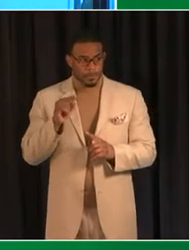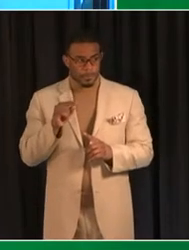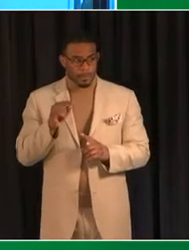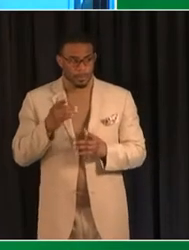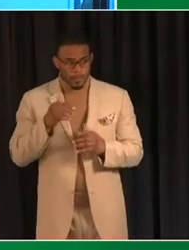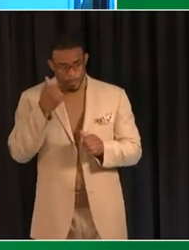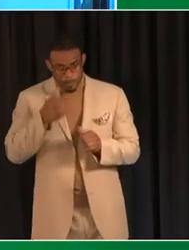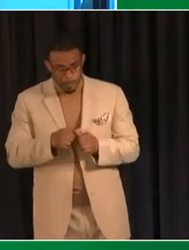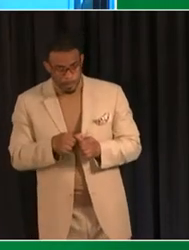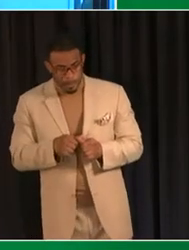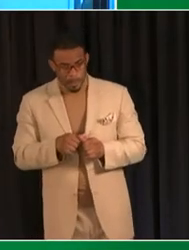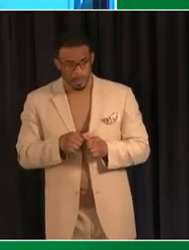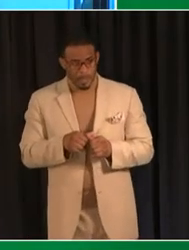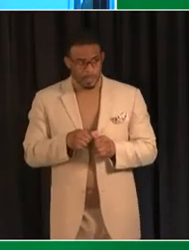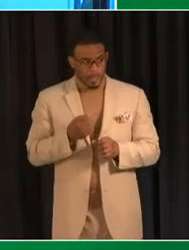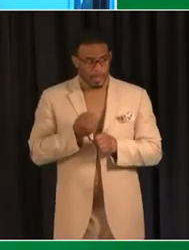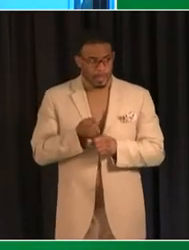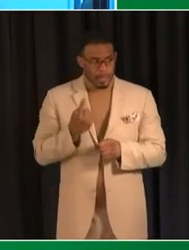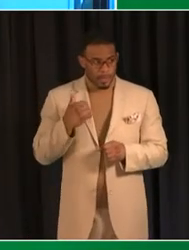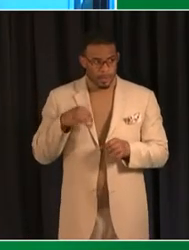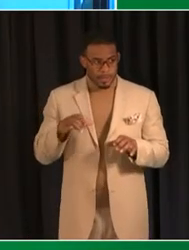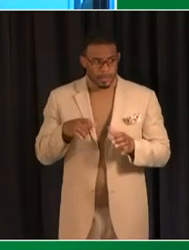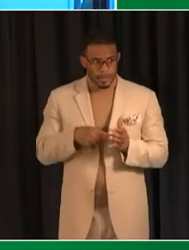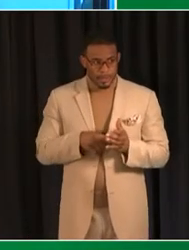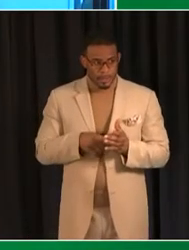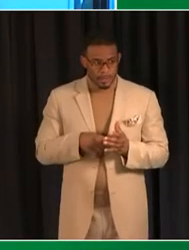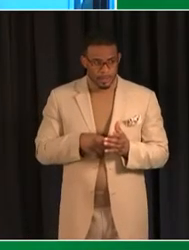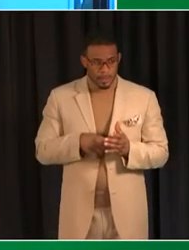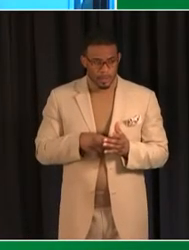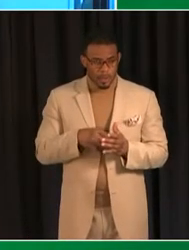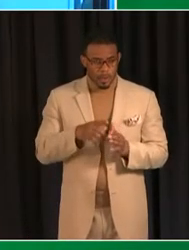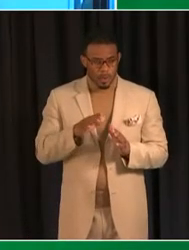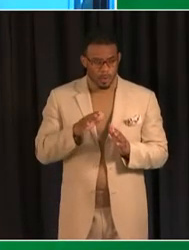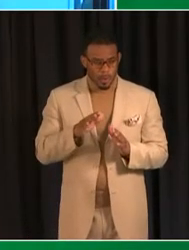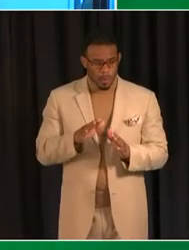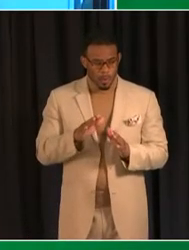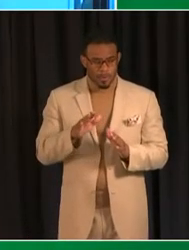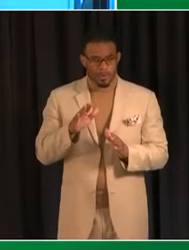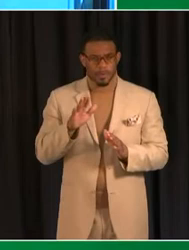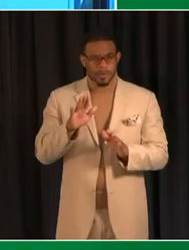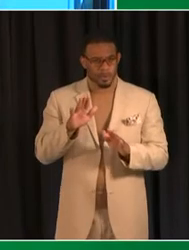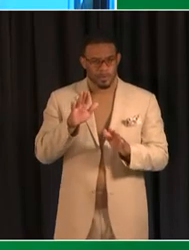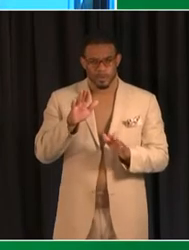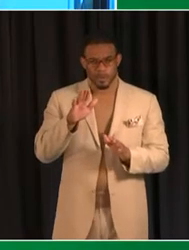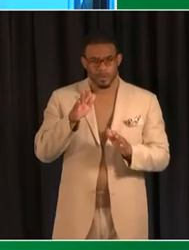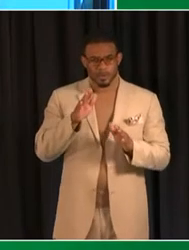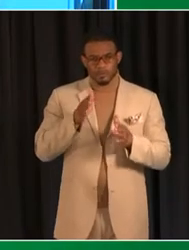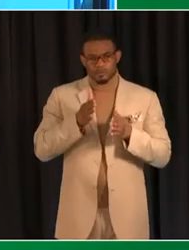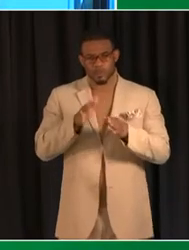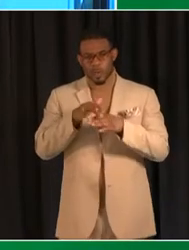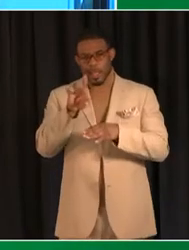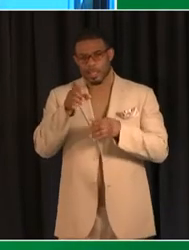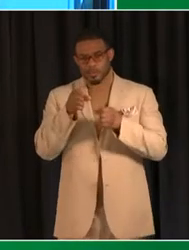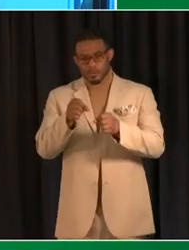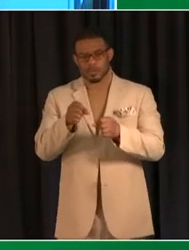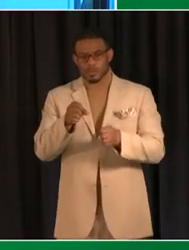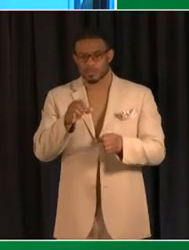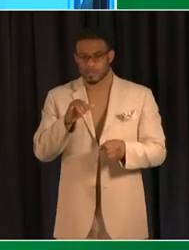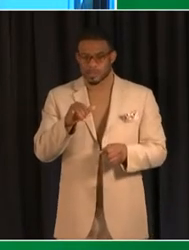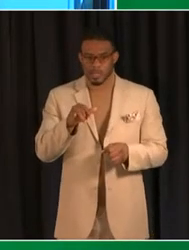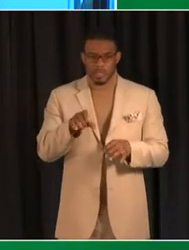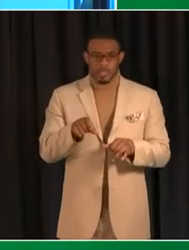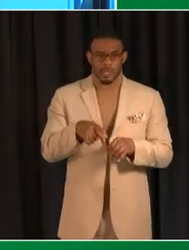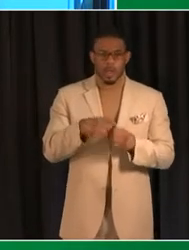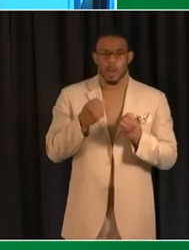you may recall, last year we did this wonderful dine out on 8th Street that